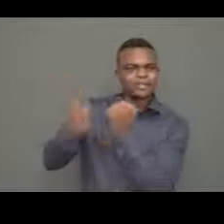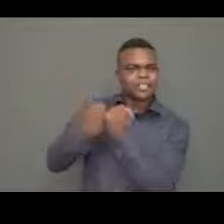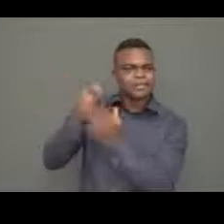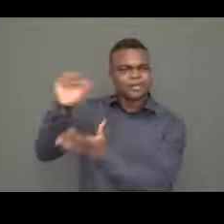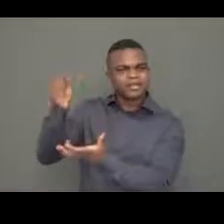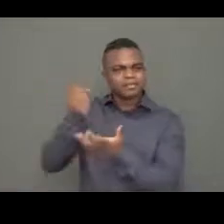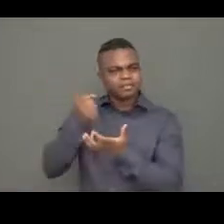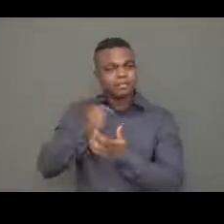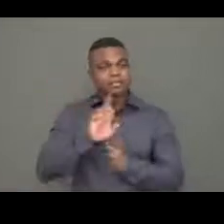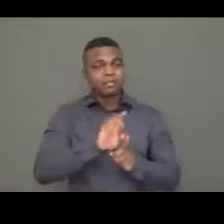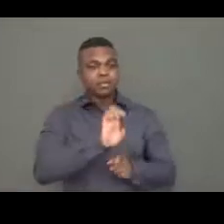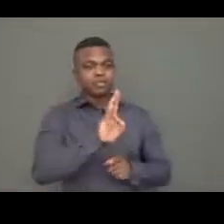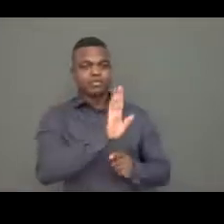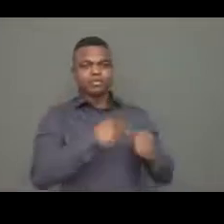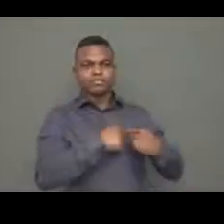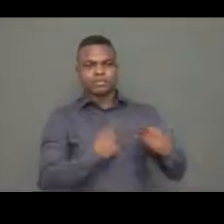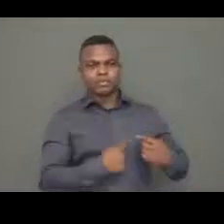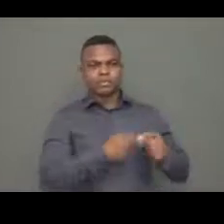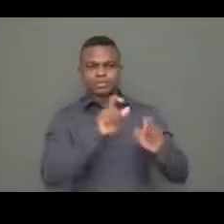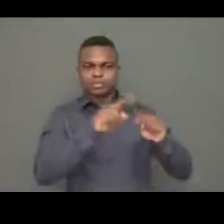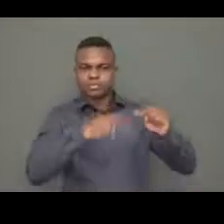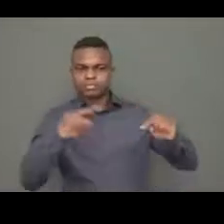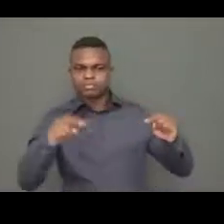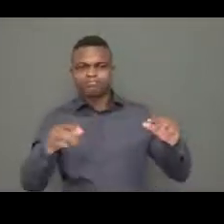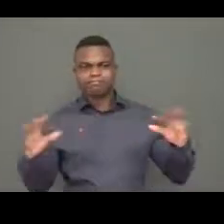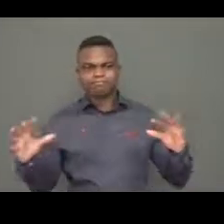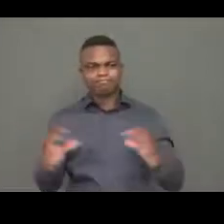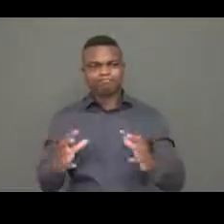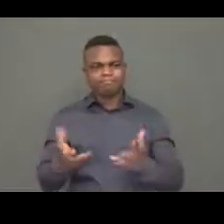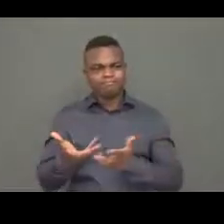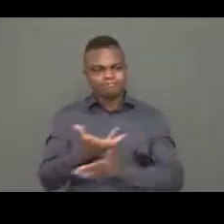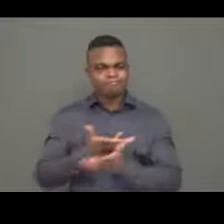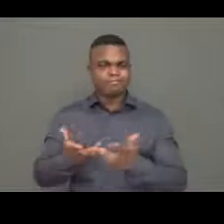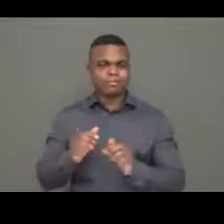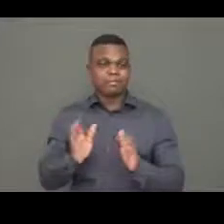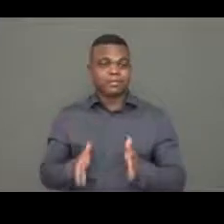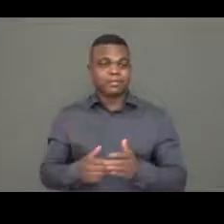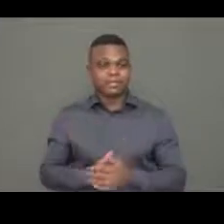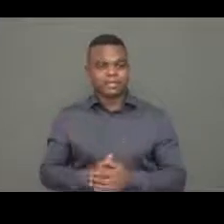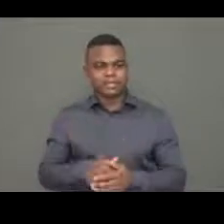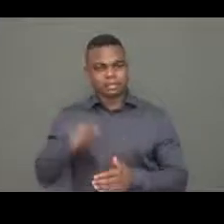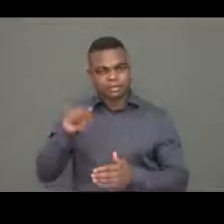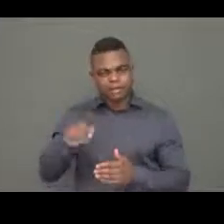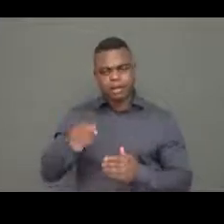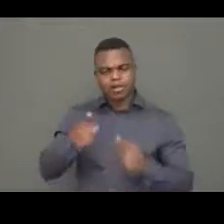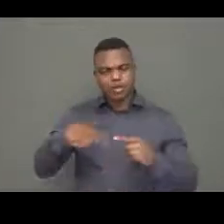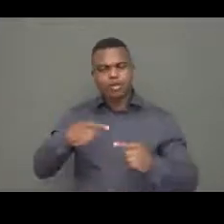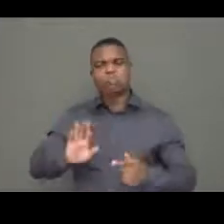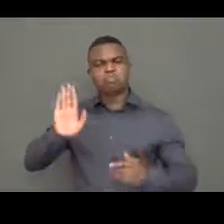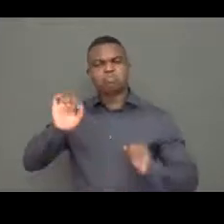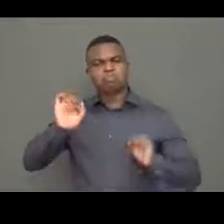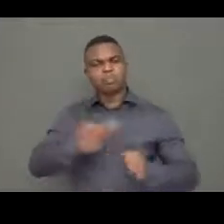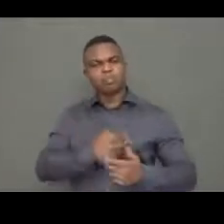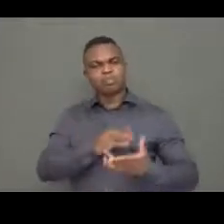volunteering programmes in particular, such as the European Solidarity Corps, to get them to commit to providing funding for